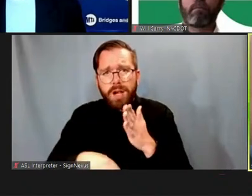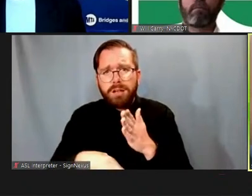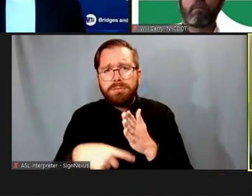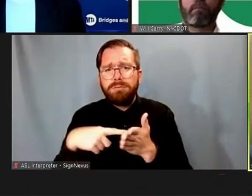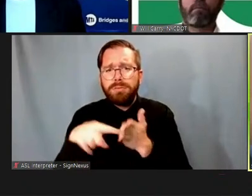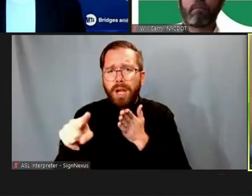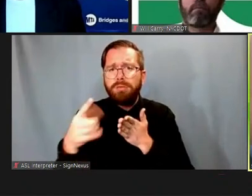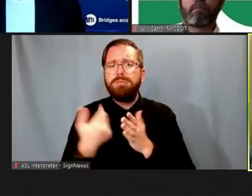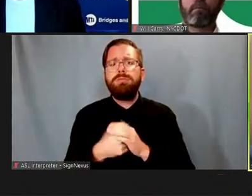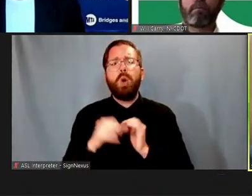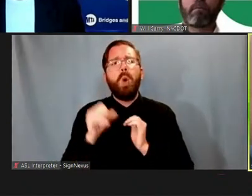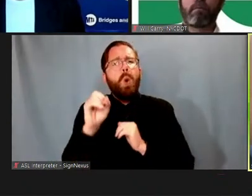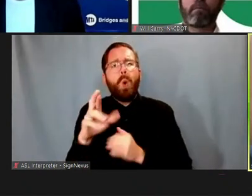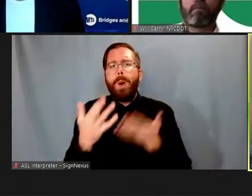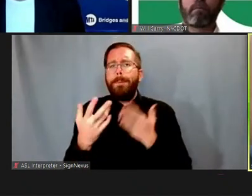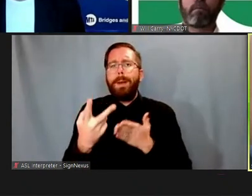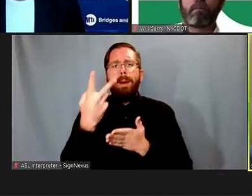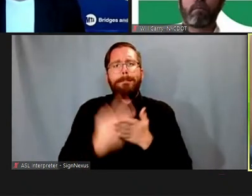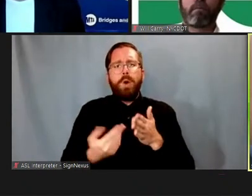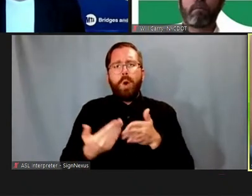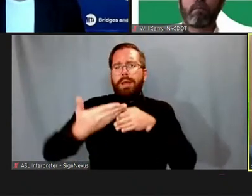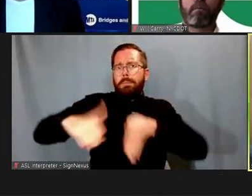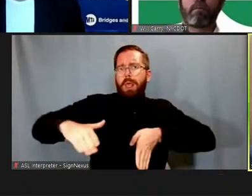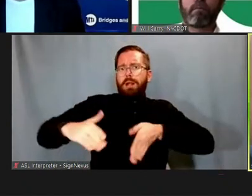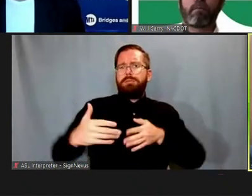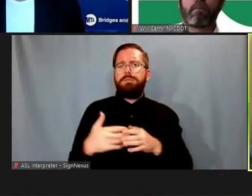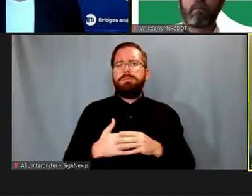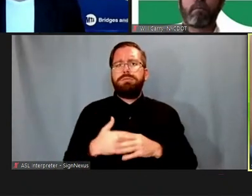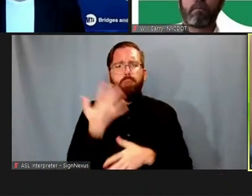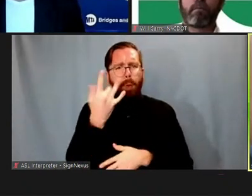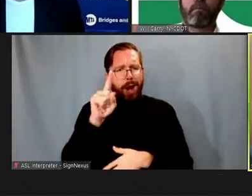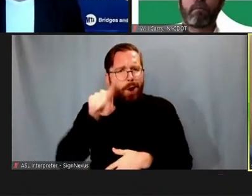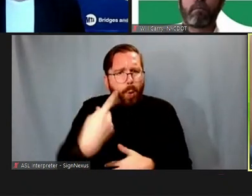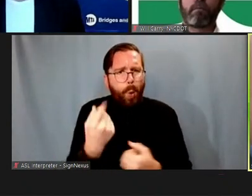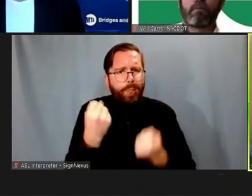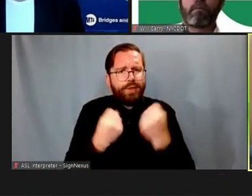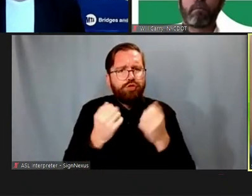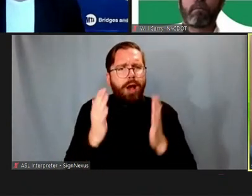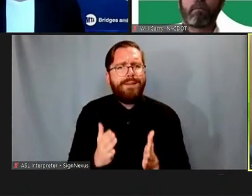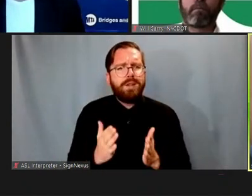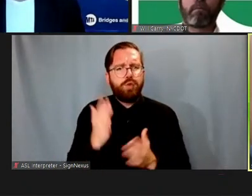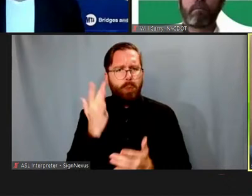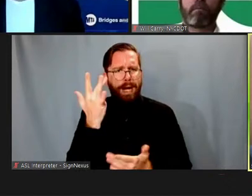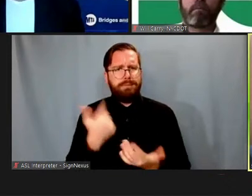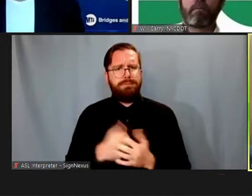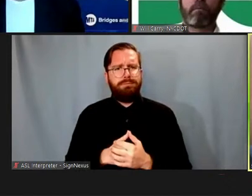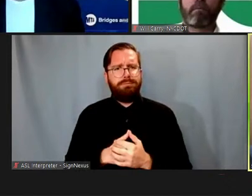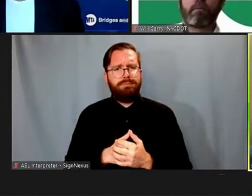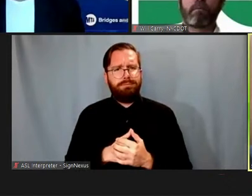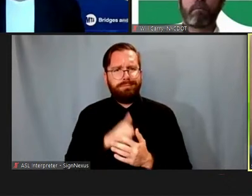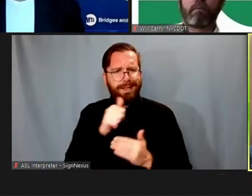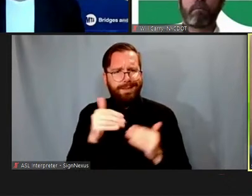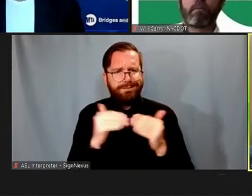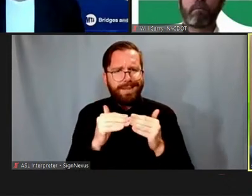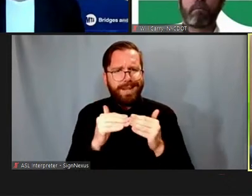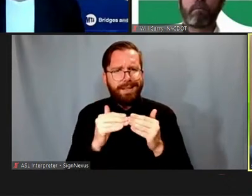let's both pay why do drivers are the only ones i have to pay i find that unfair